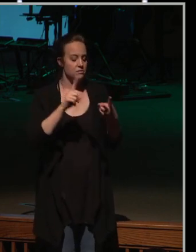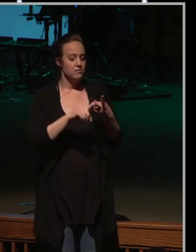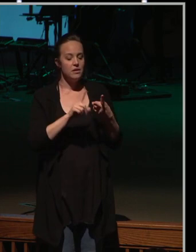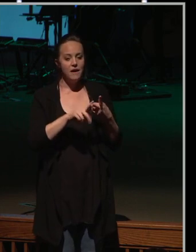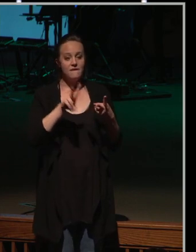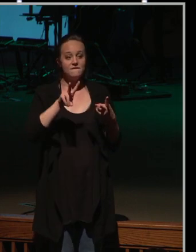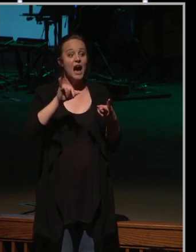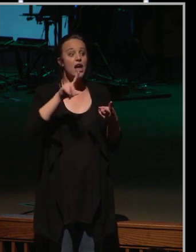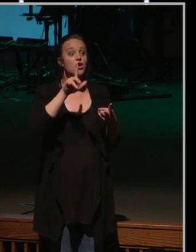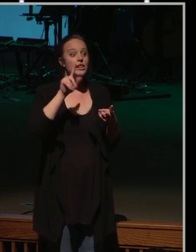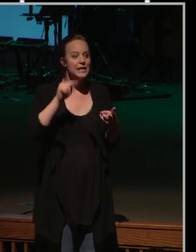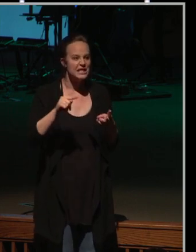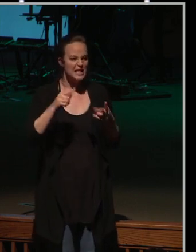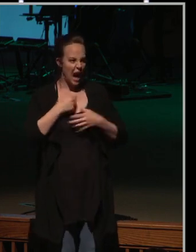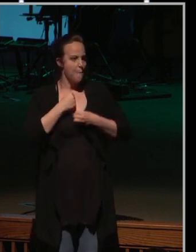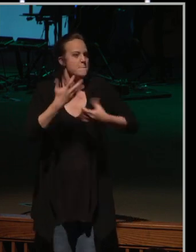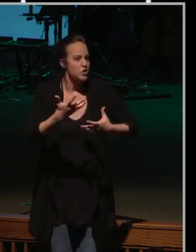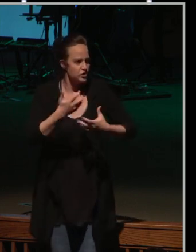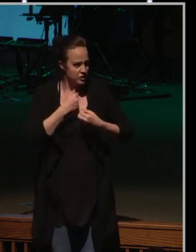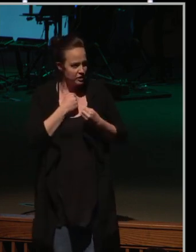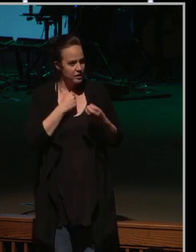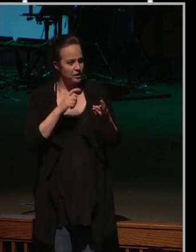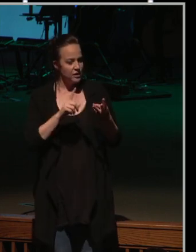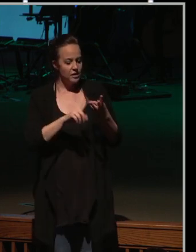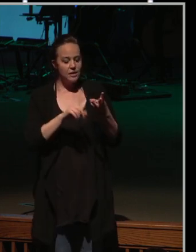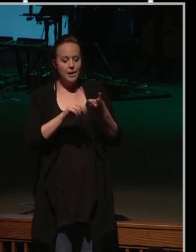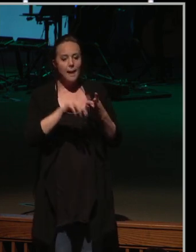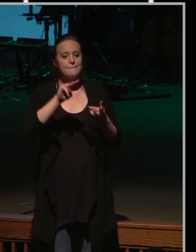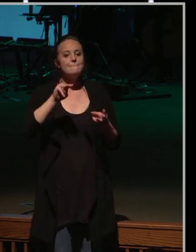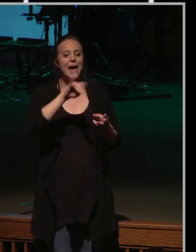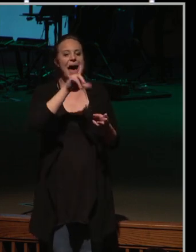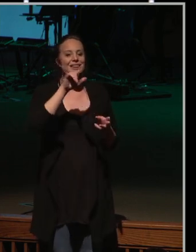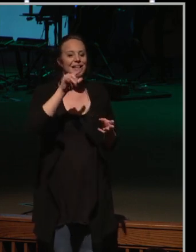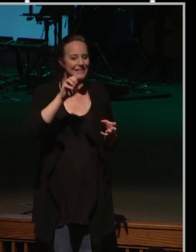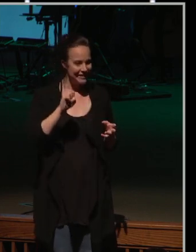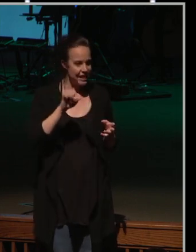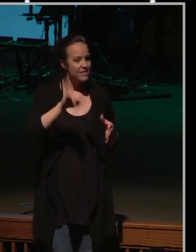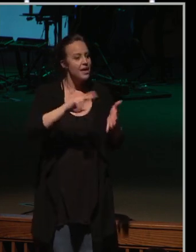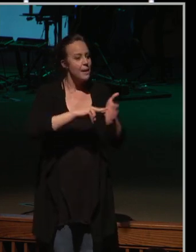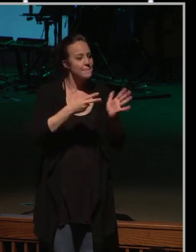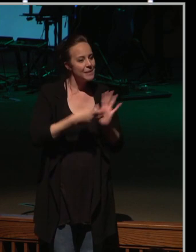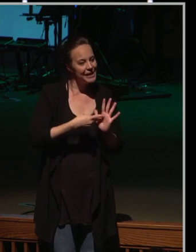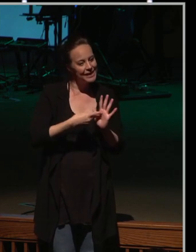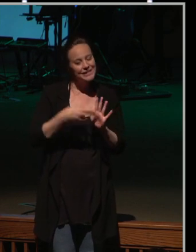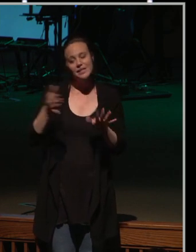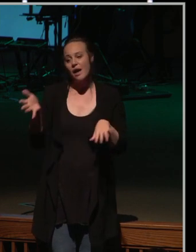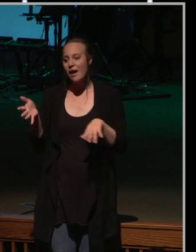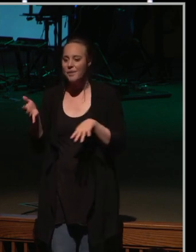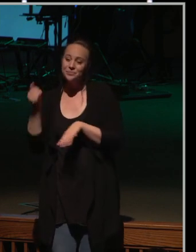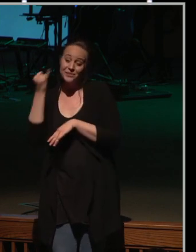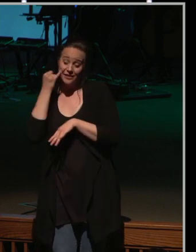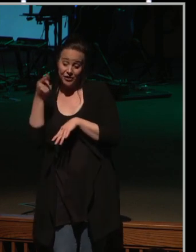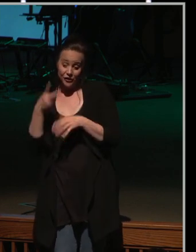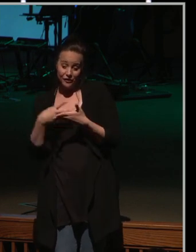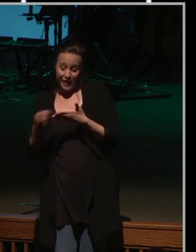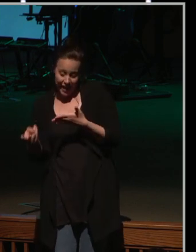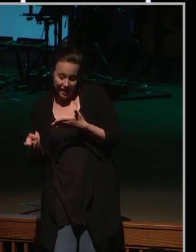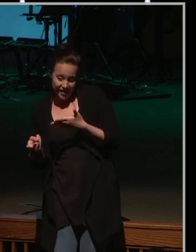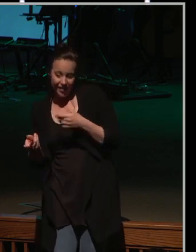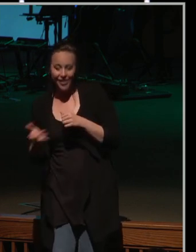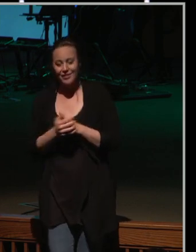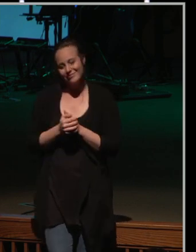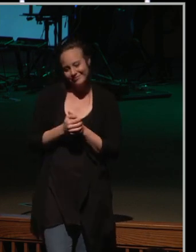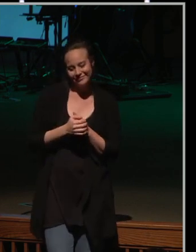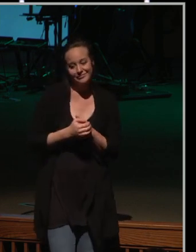that you're sad when somebody else is happy or successful, but you're really happy when somebody else fails. Put away